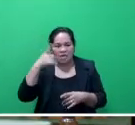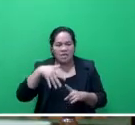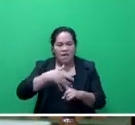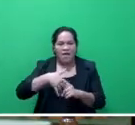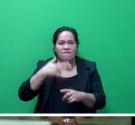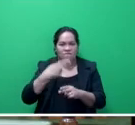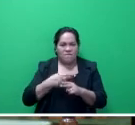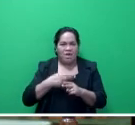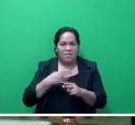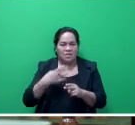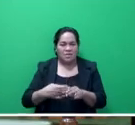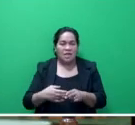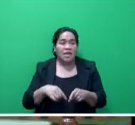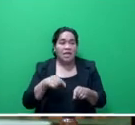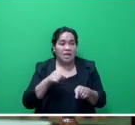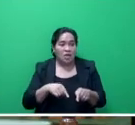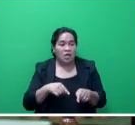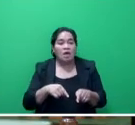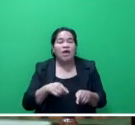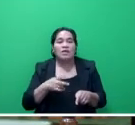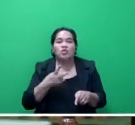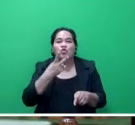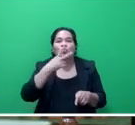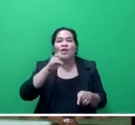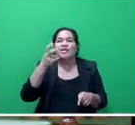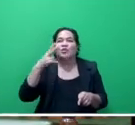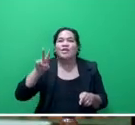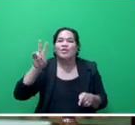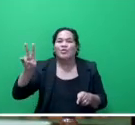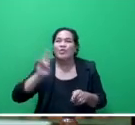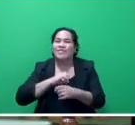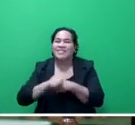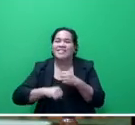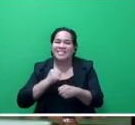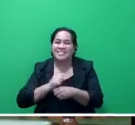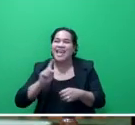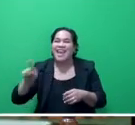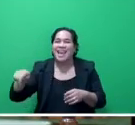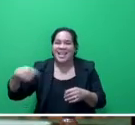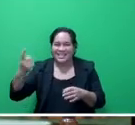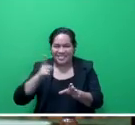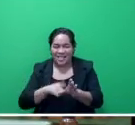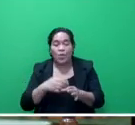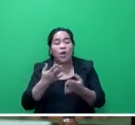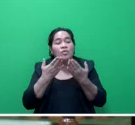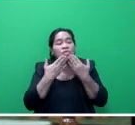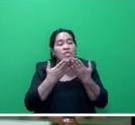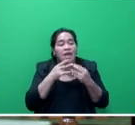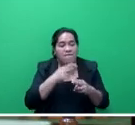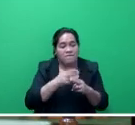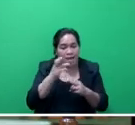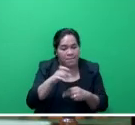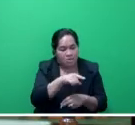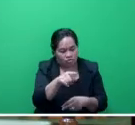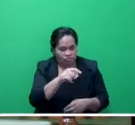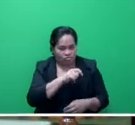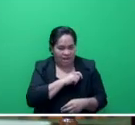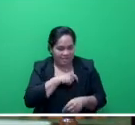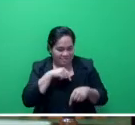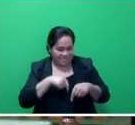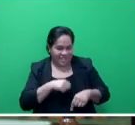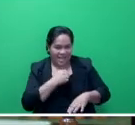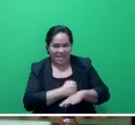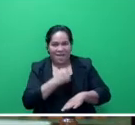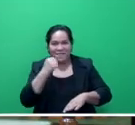This cane price will also be extended to the 2022 season, Mr. Speaker, sir. We thank the farmers for the trust they have had in this government.